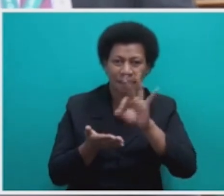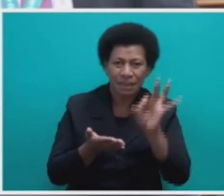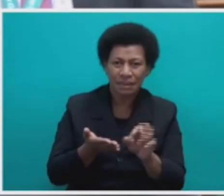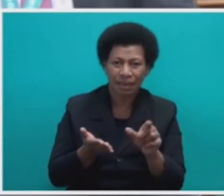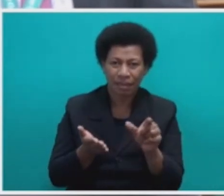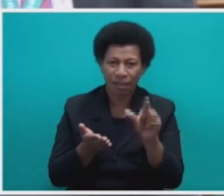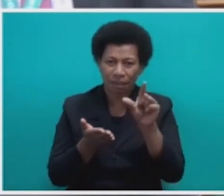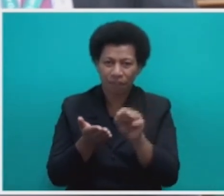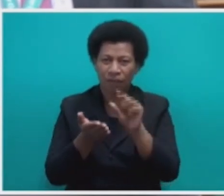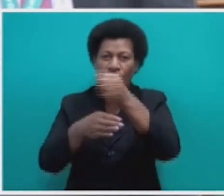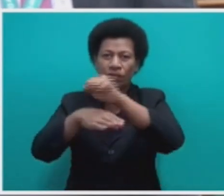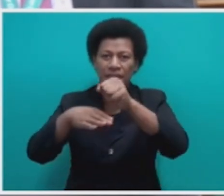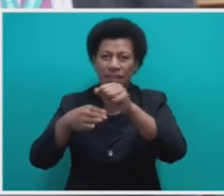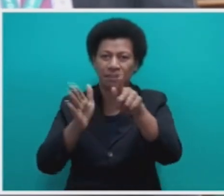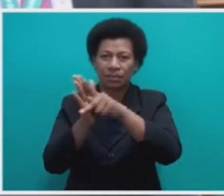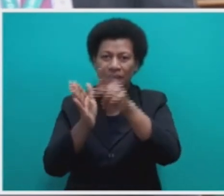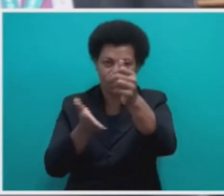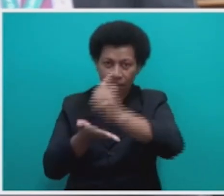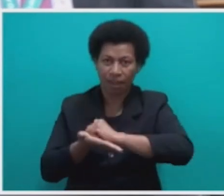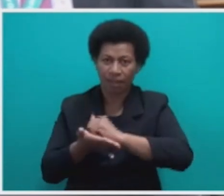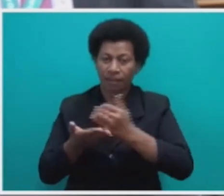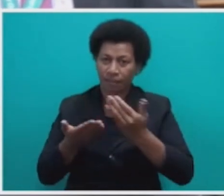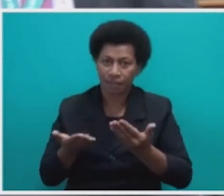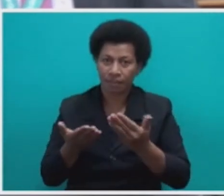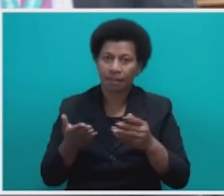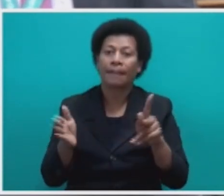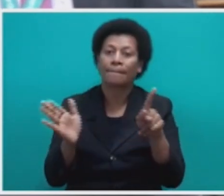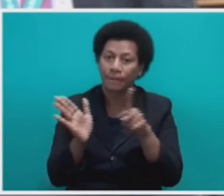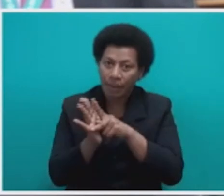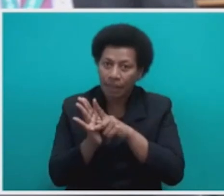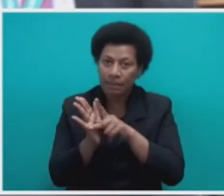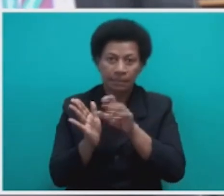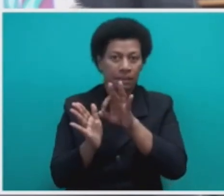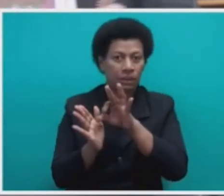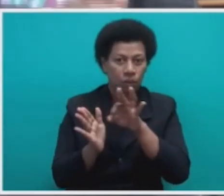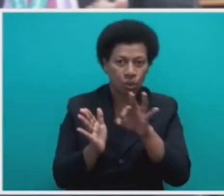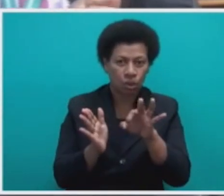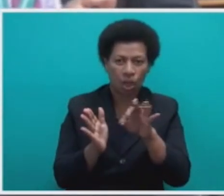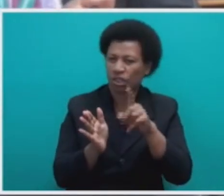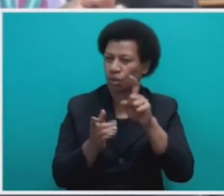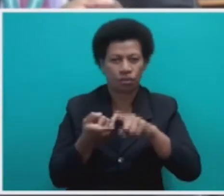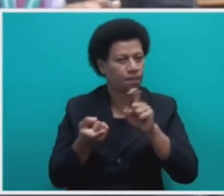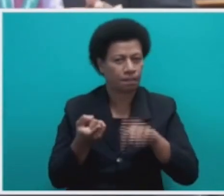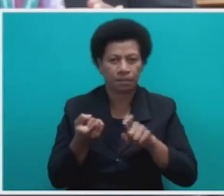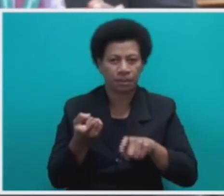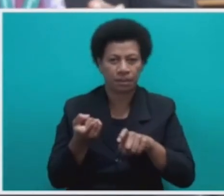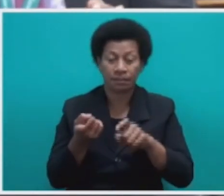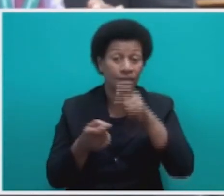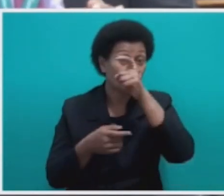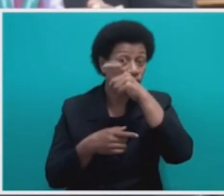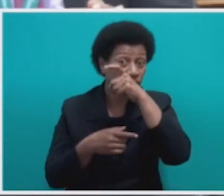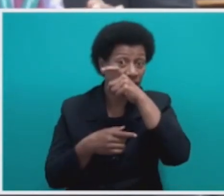the duty, still the price has not been cheaper. Chicken